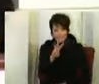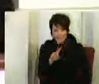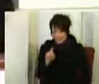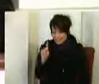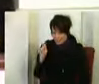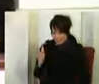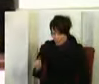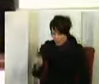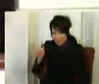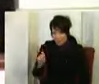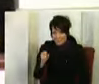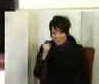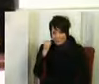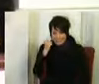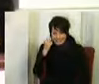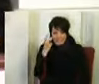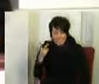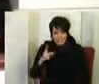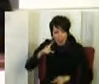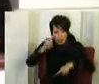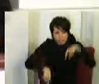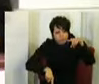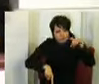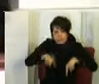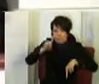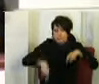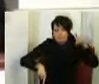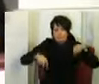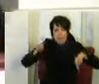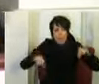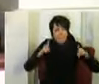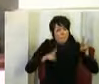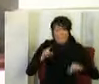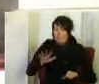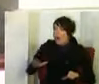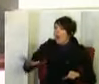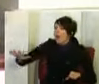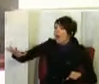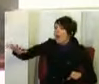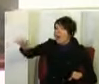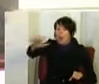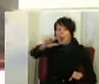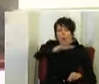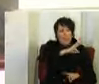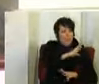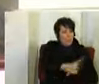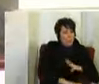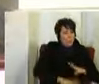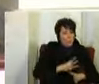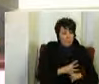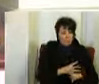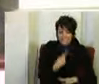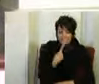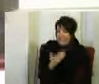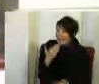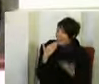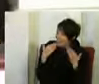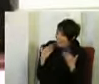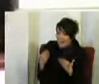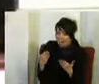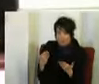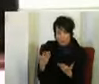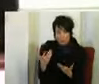you will see the variety and number of people that worship with us from all over the world on a Sunday morning, giving thanks for what we get